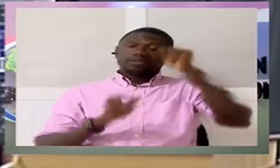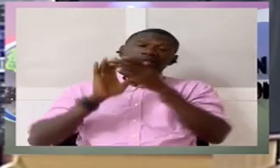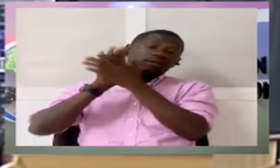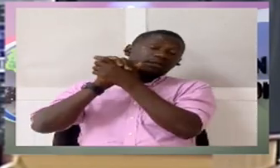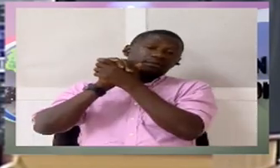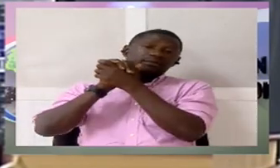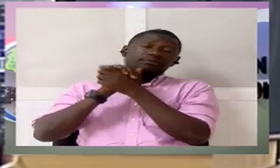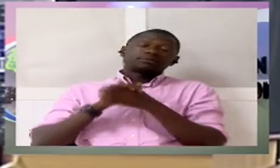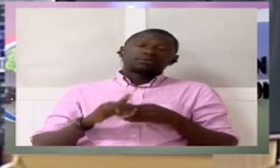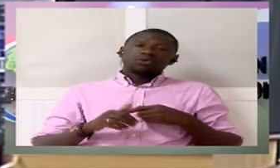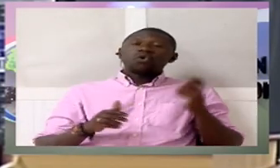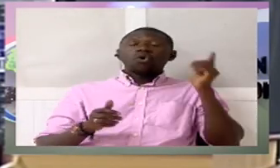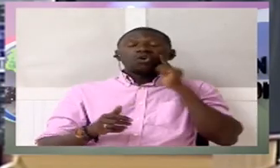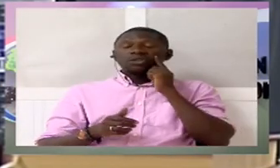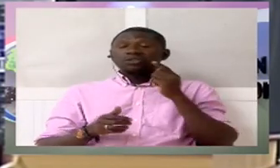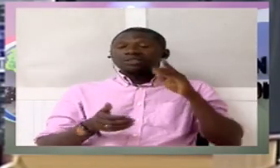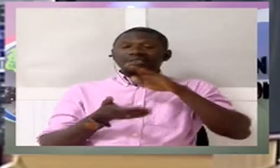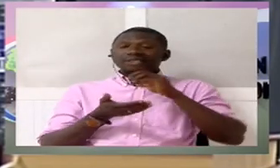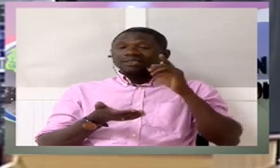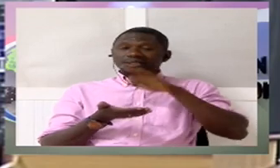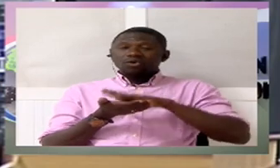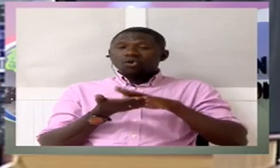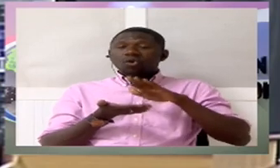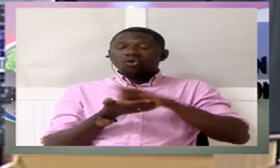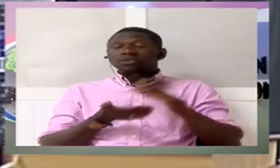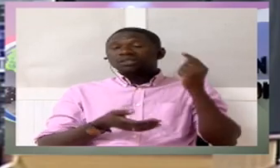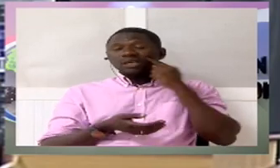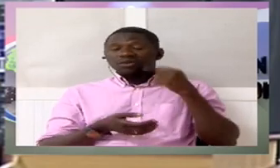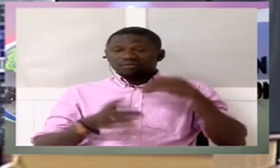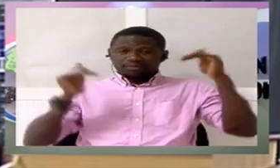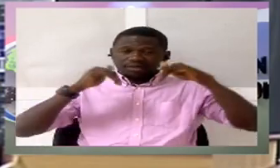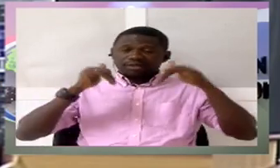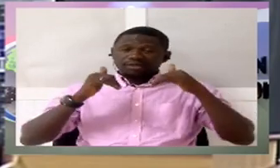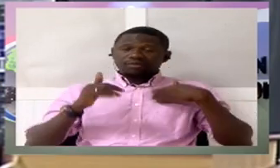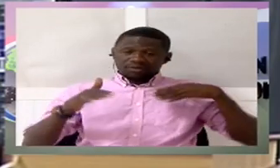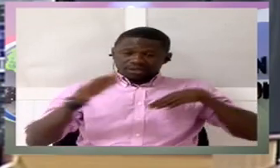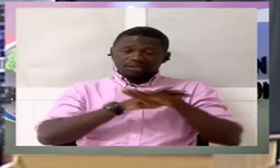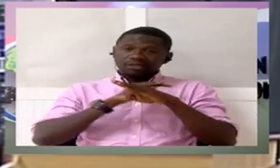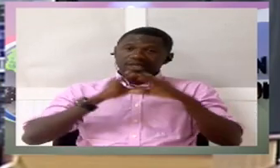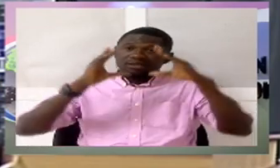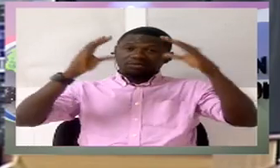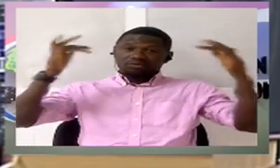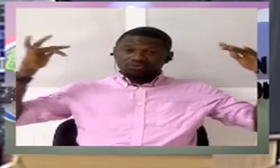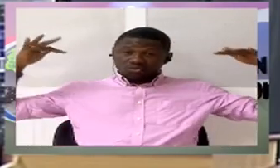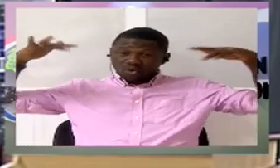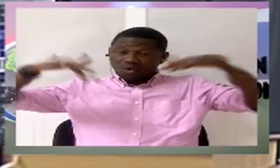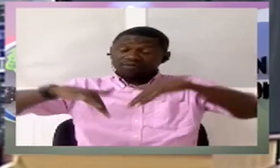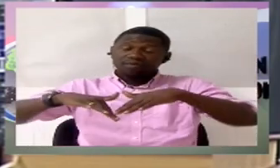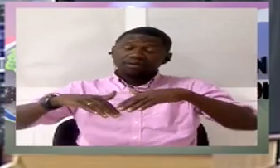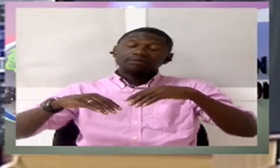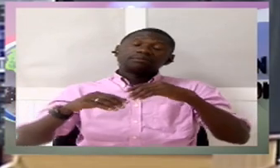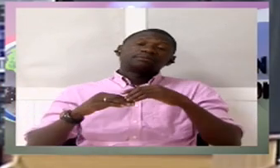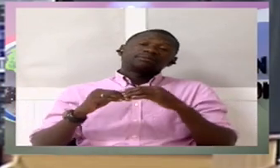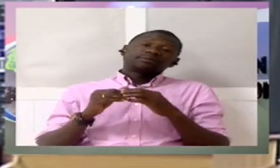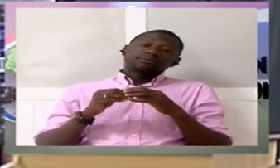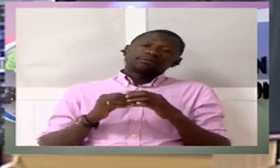Tata hall onyin kono. I went inside the hall. Musulingo me promise wala. The woman that gave me that promise. Woman na tara hall